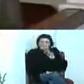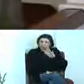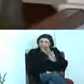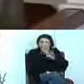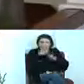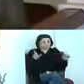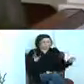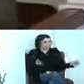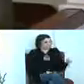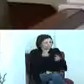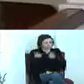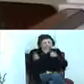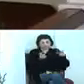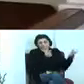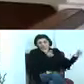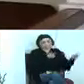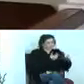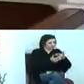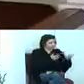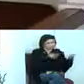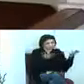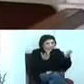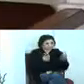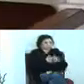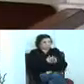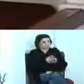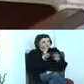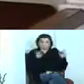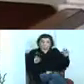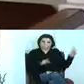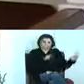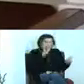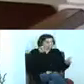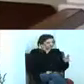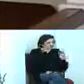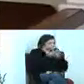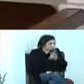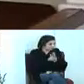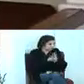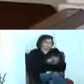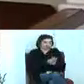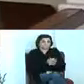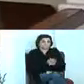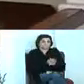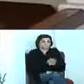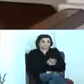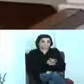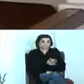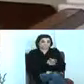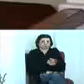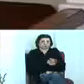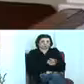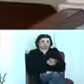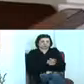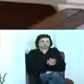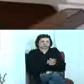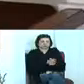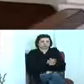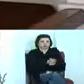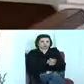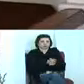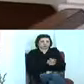wants to. Because nobody is going to identify him as a friend to